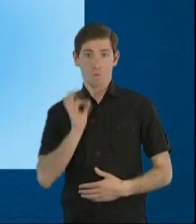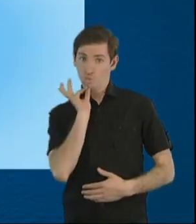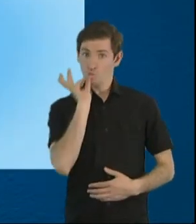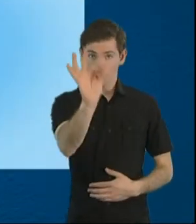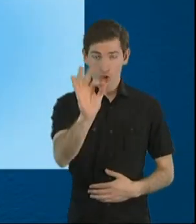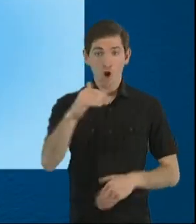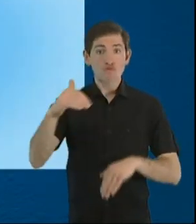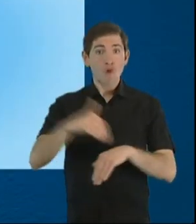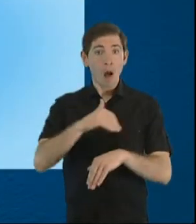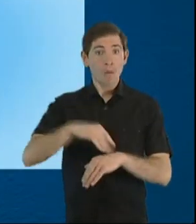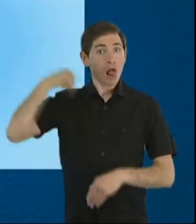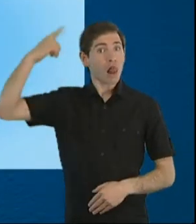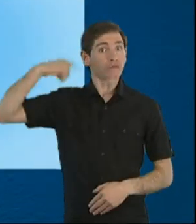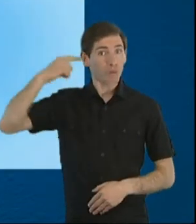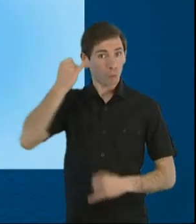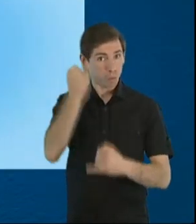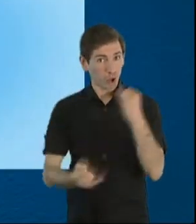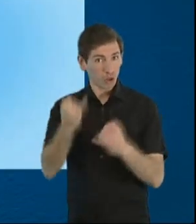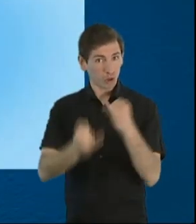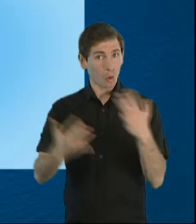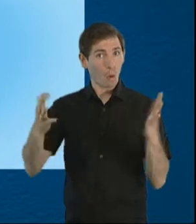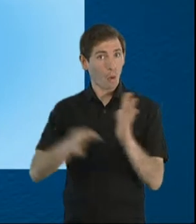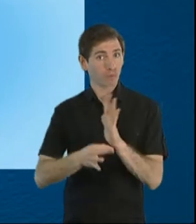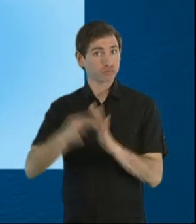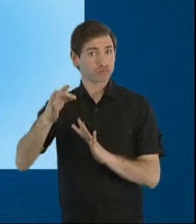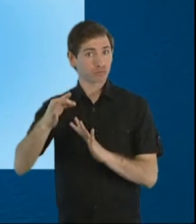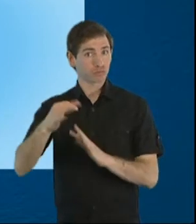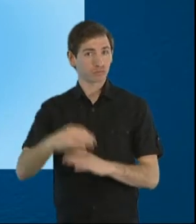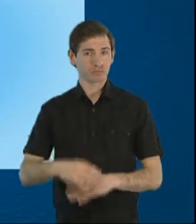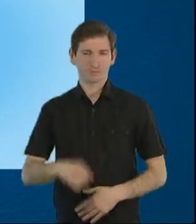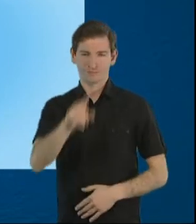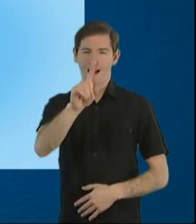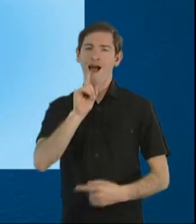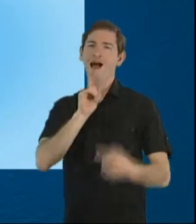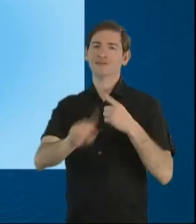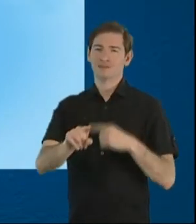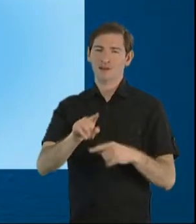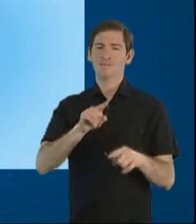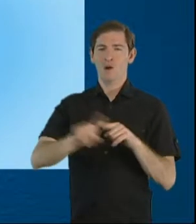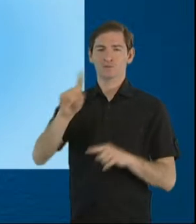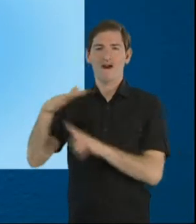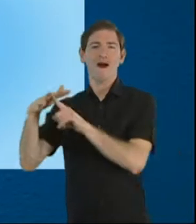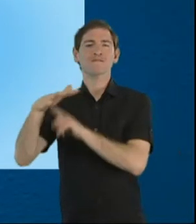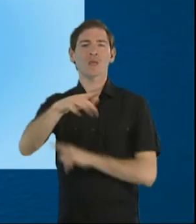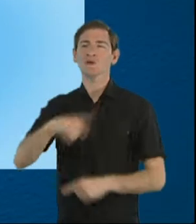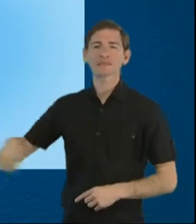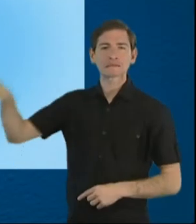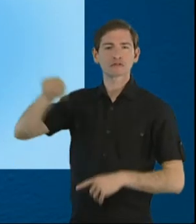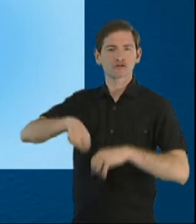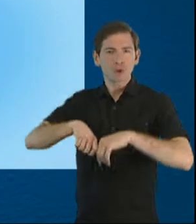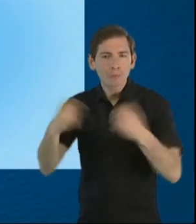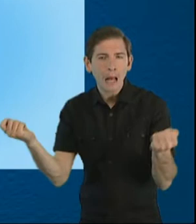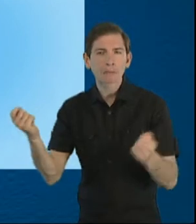Okay, here's a question for you. Is crime getting better or worse in London? Your answer is probably influenced by what you've read